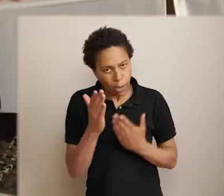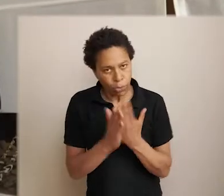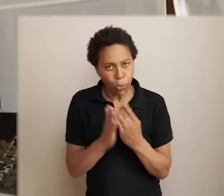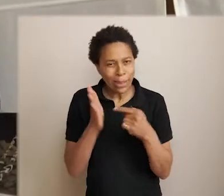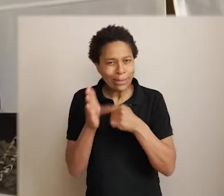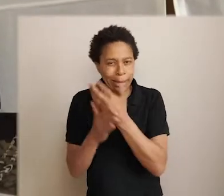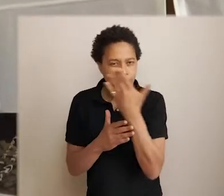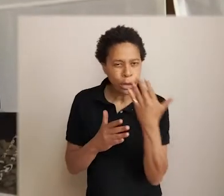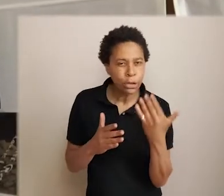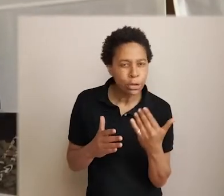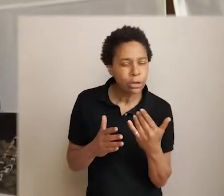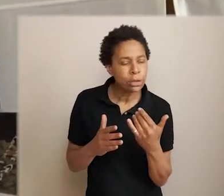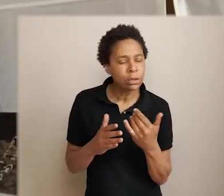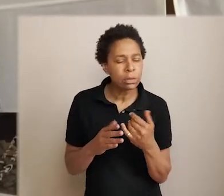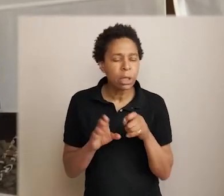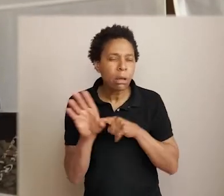young man,